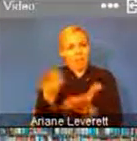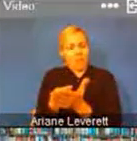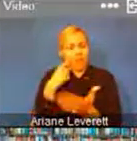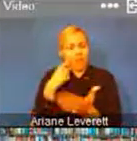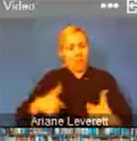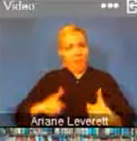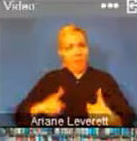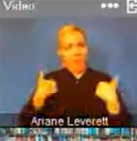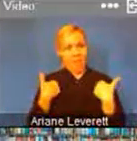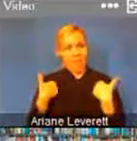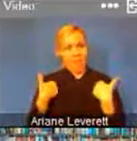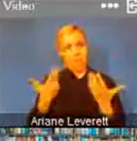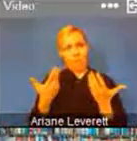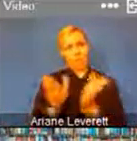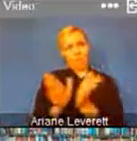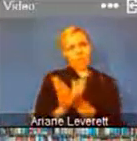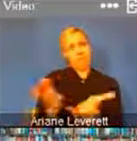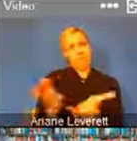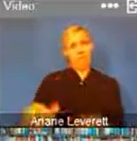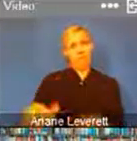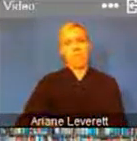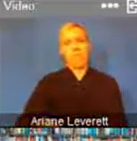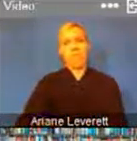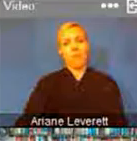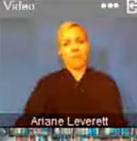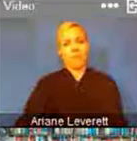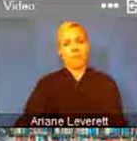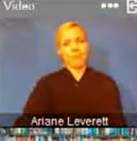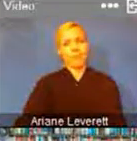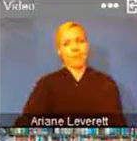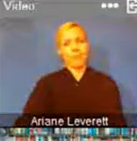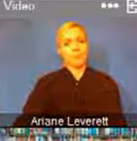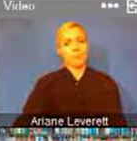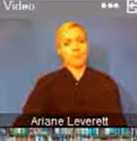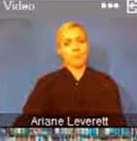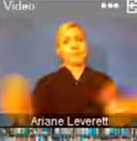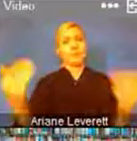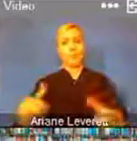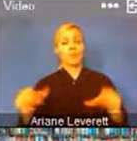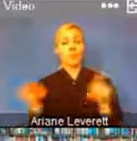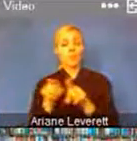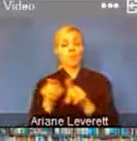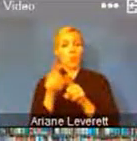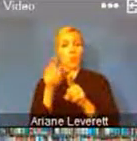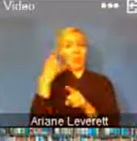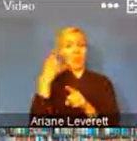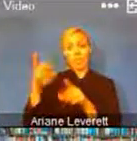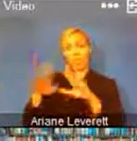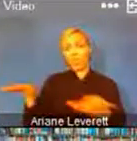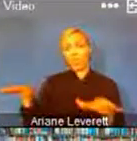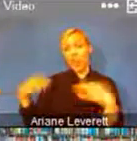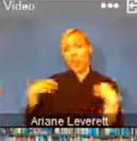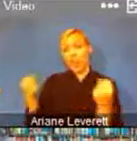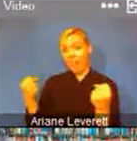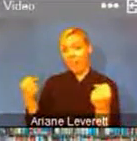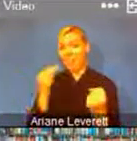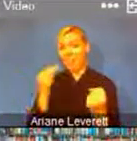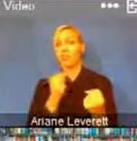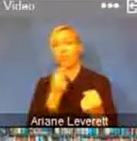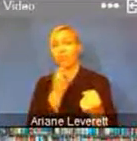to education, Funded for Real. Here they introduced full early childhood education from the